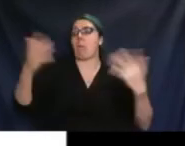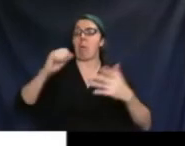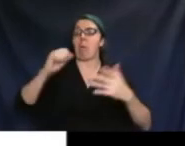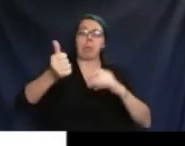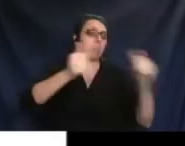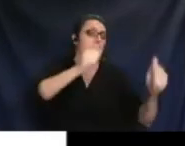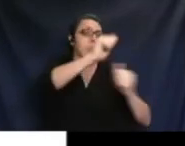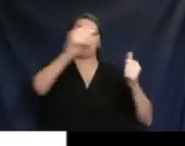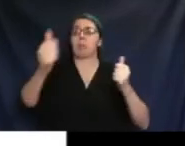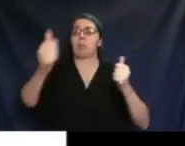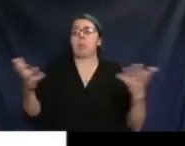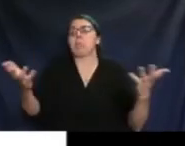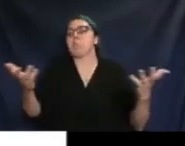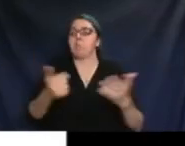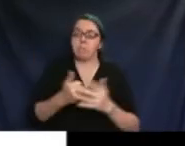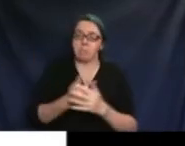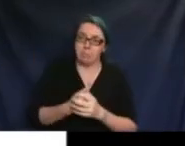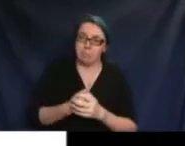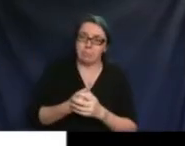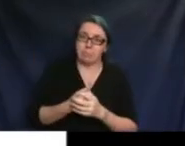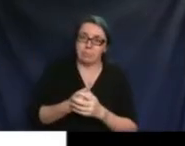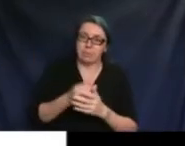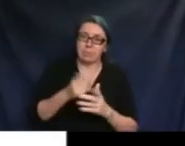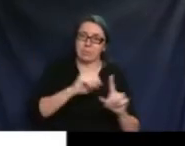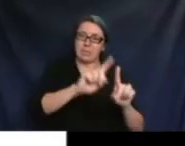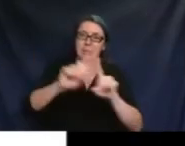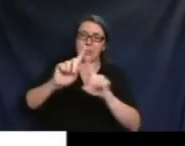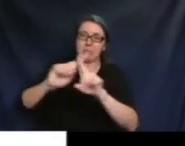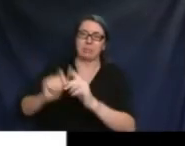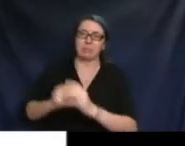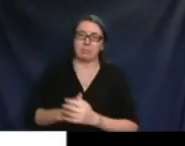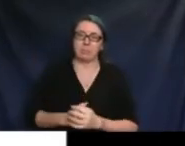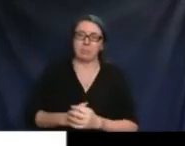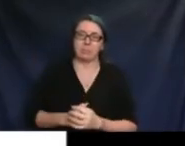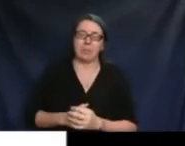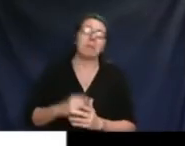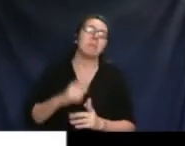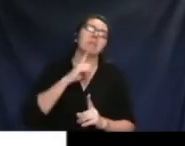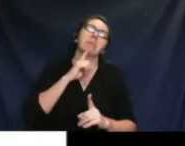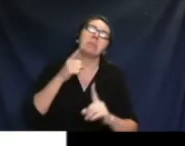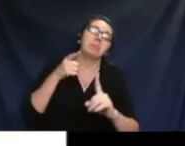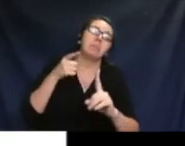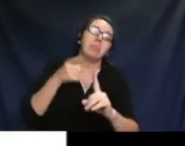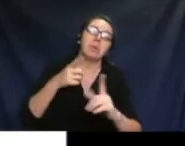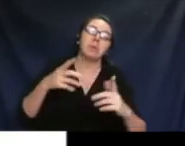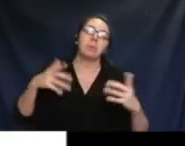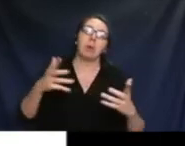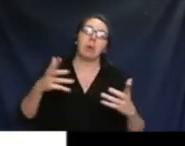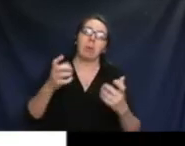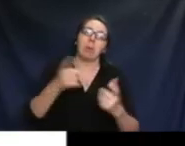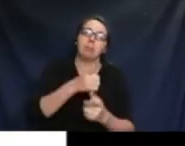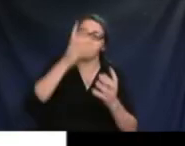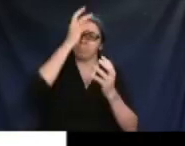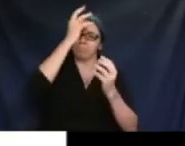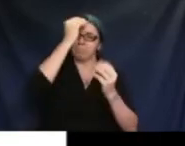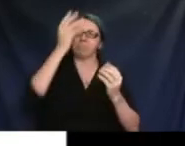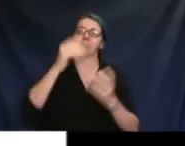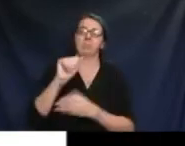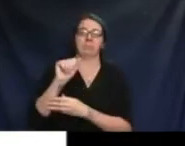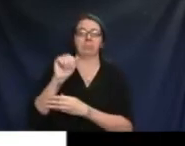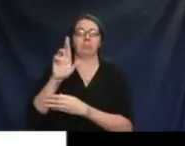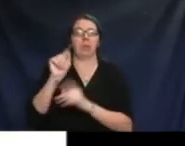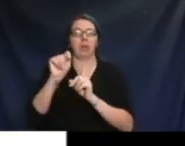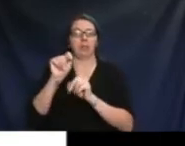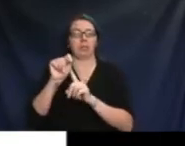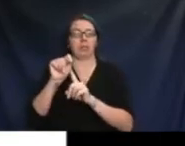the idea is to kind of look at the role that art can play in telling the story of an urban